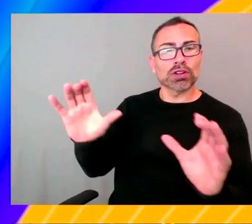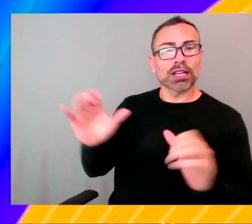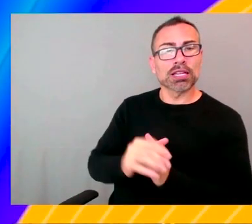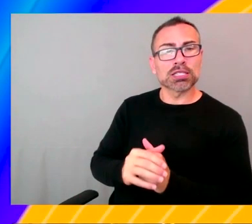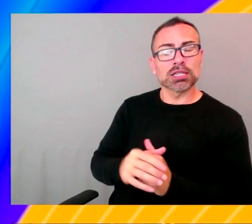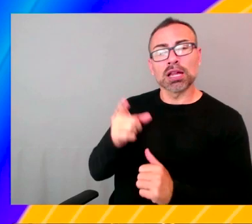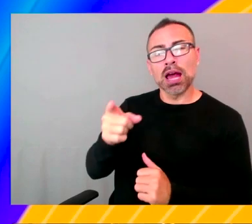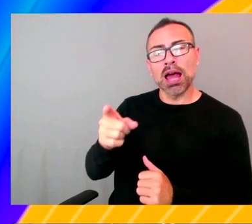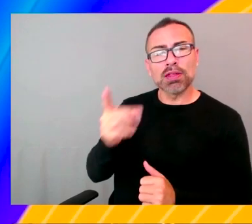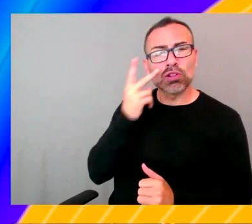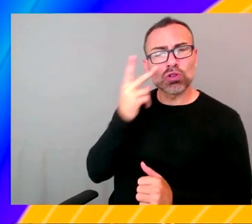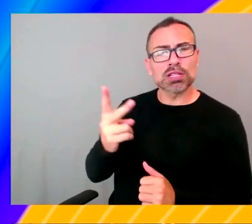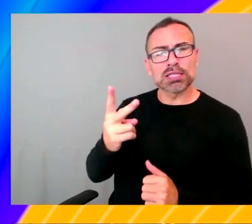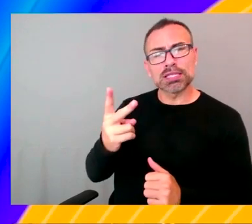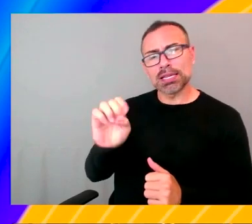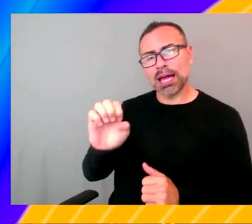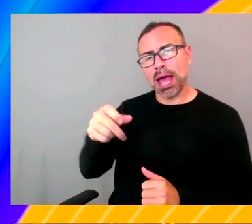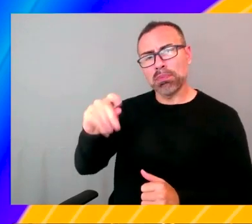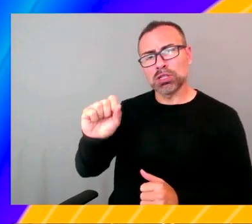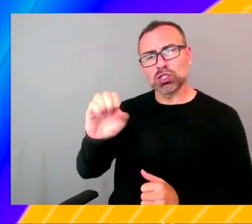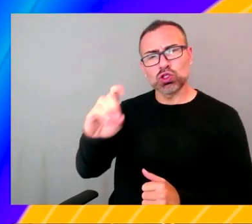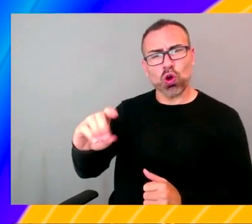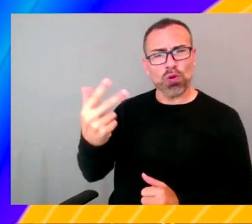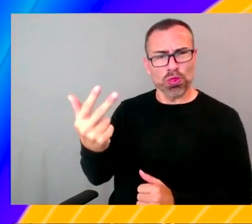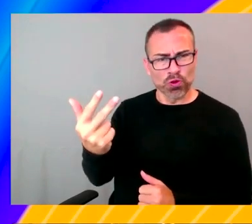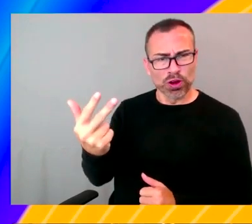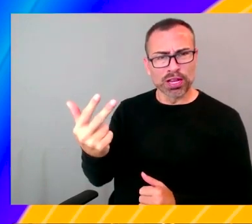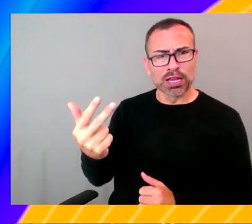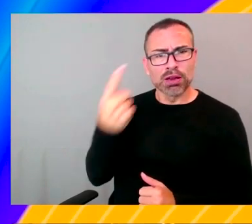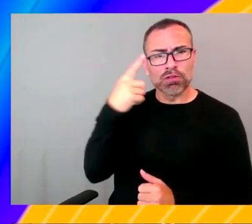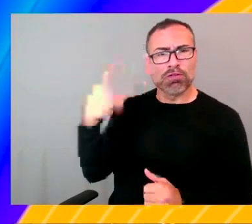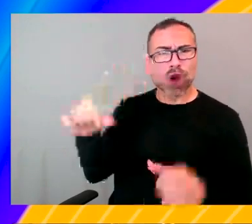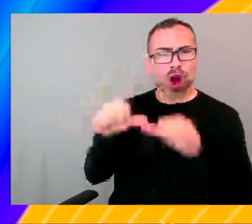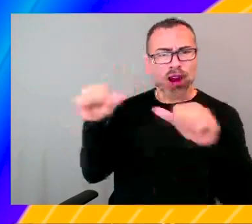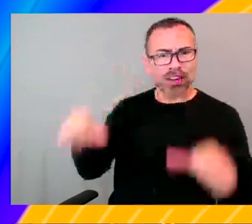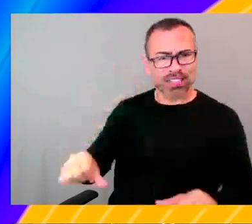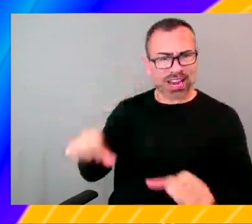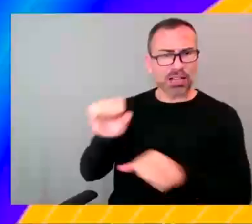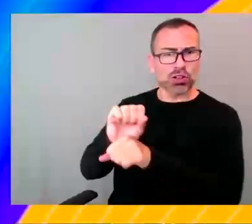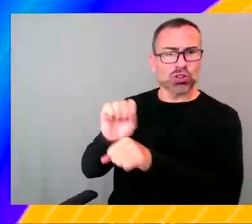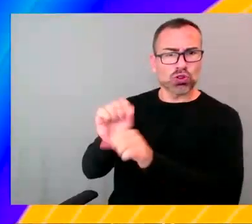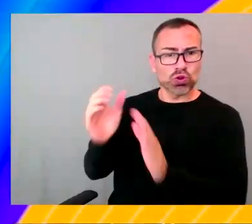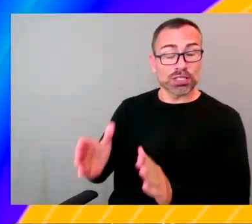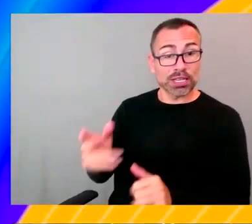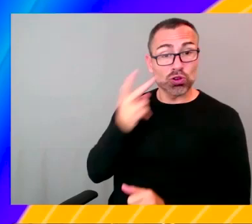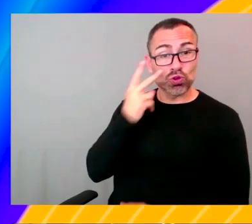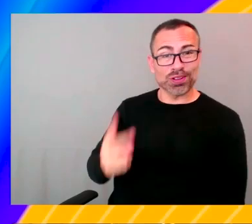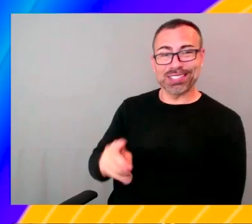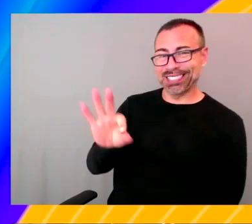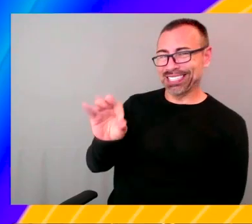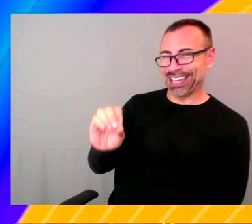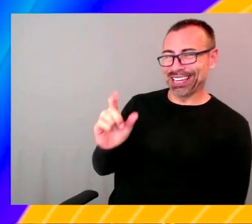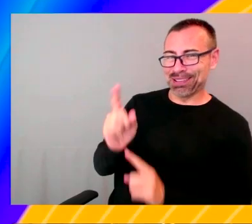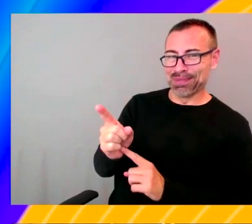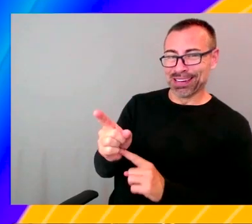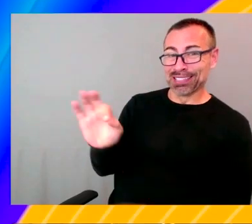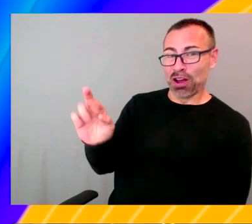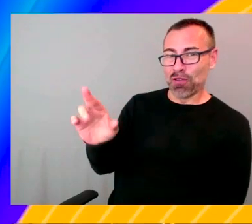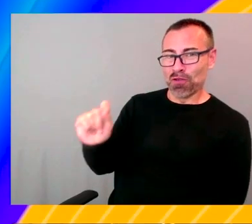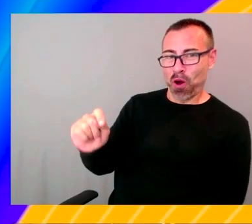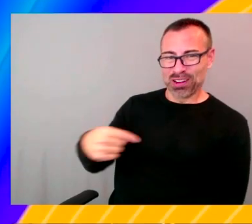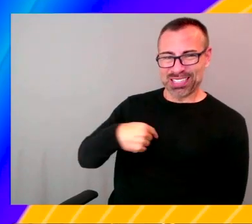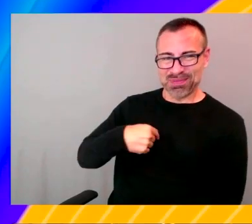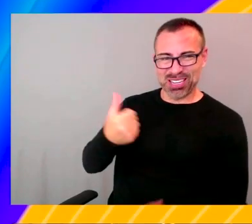for the architecting associate, and you'll be able to see 90 minutes of Forrest trying to stress things out, including me and Greg.